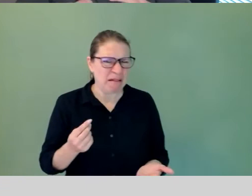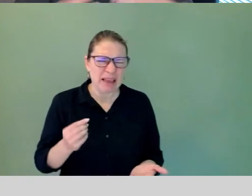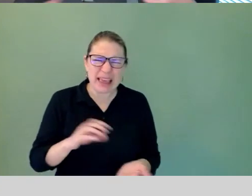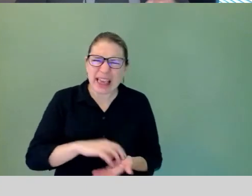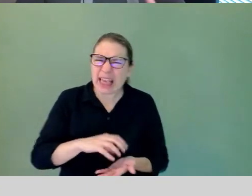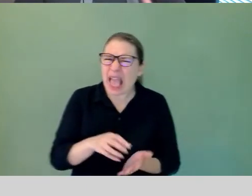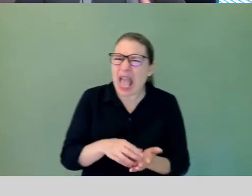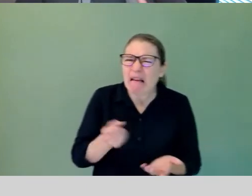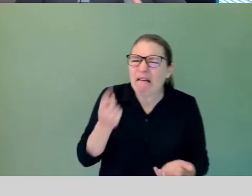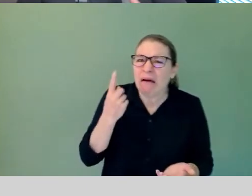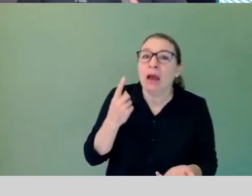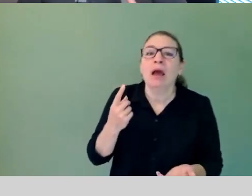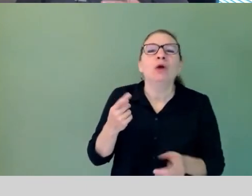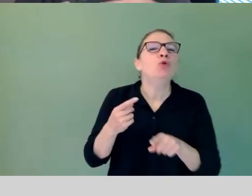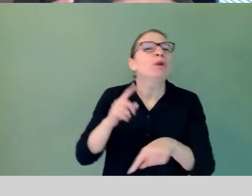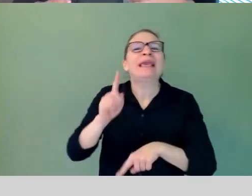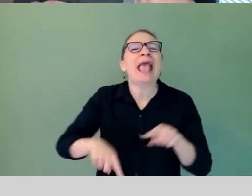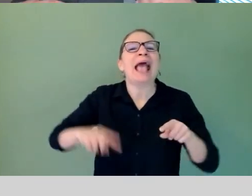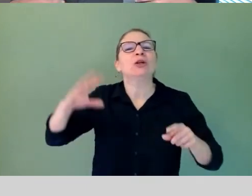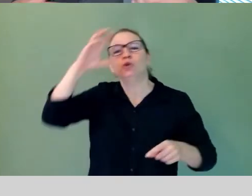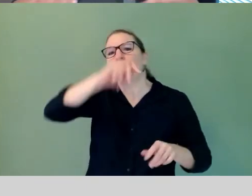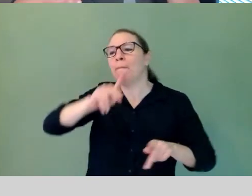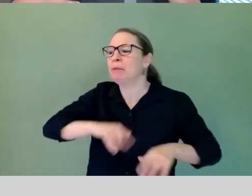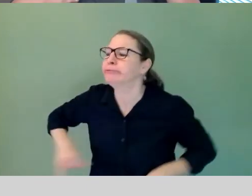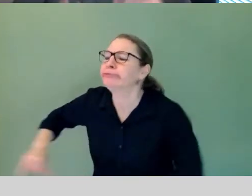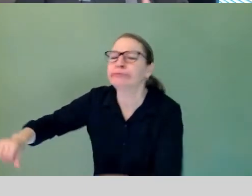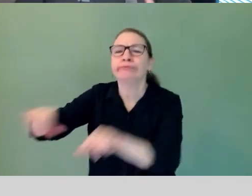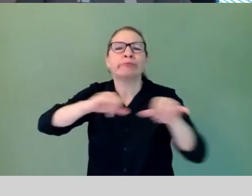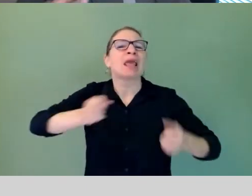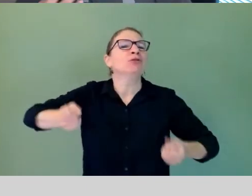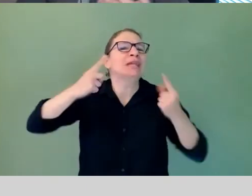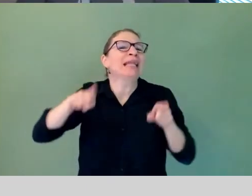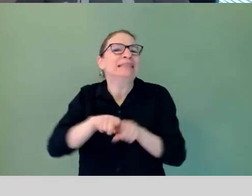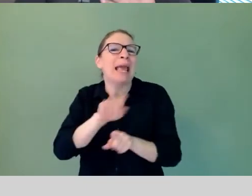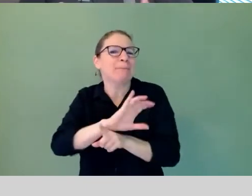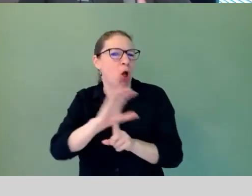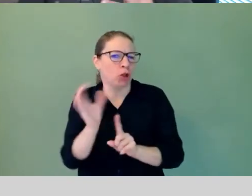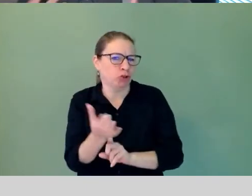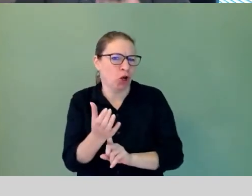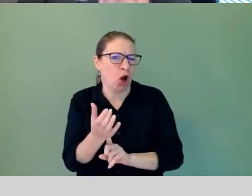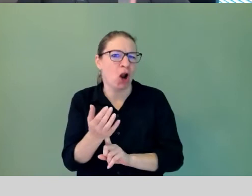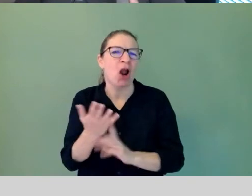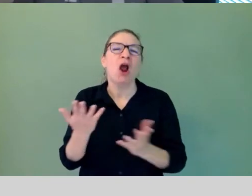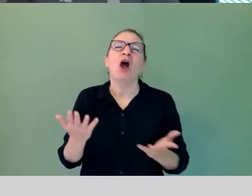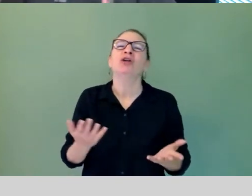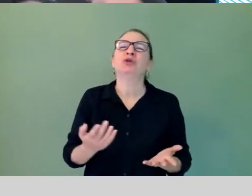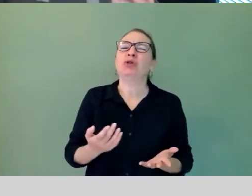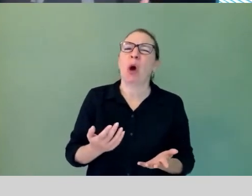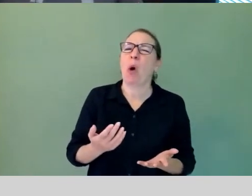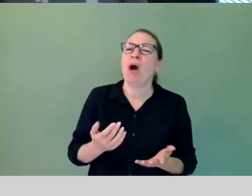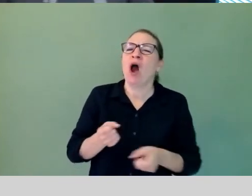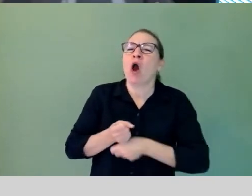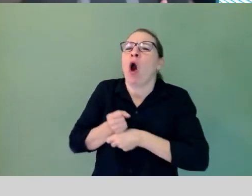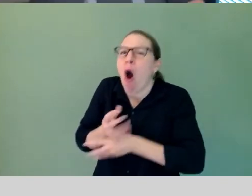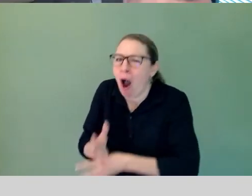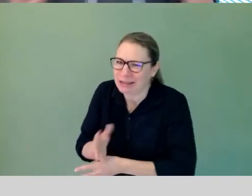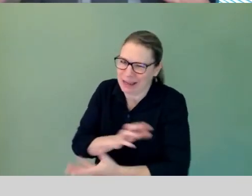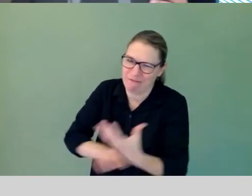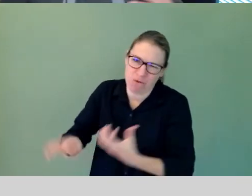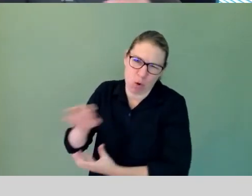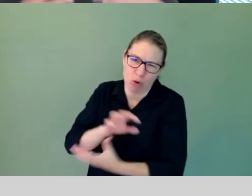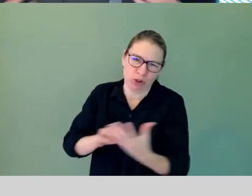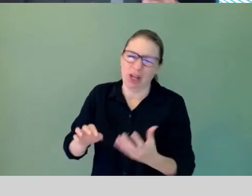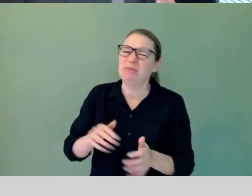your docs shares the same culture as you. So putting them in here really does kind of muddy the waters. So just avoid using them.